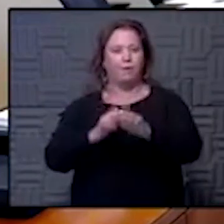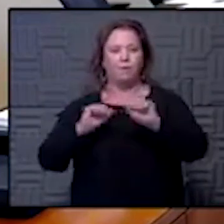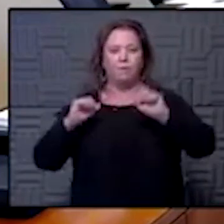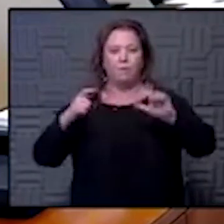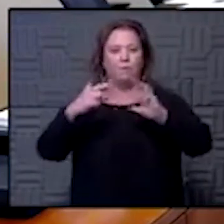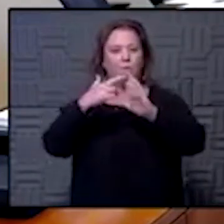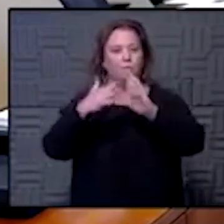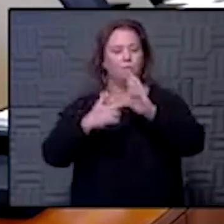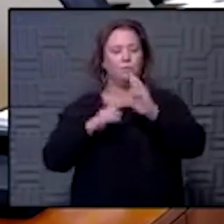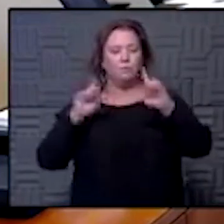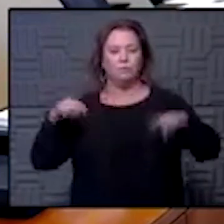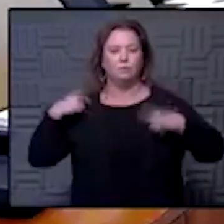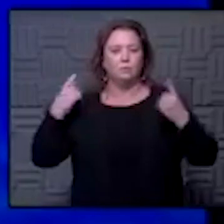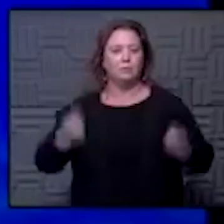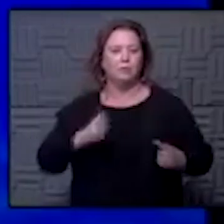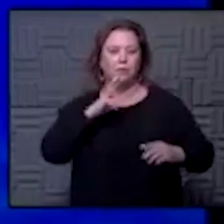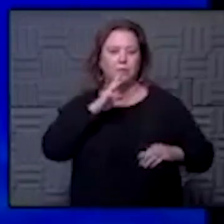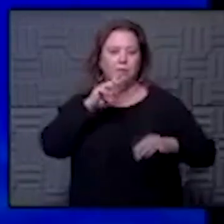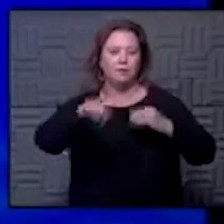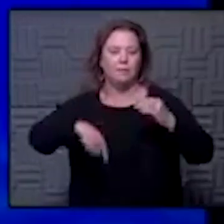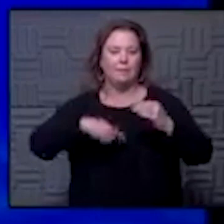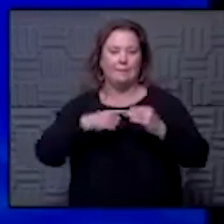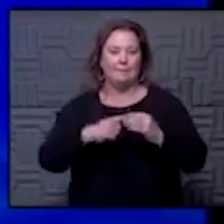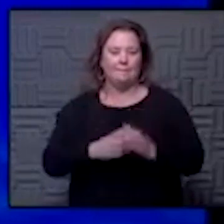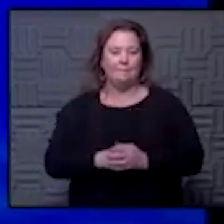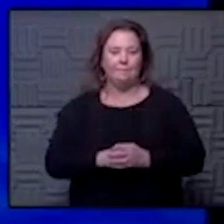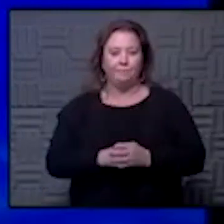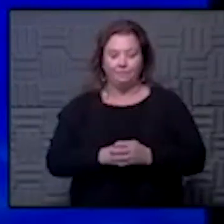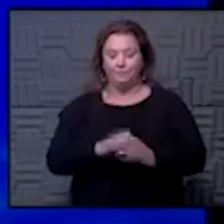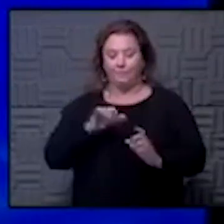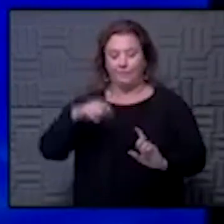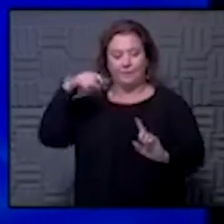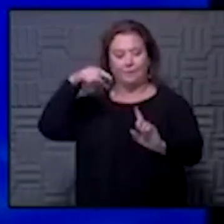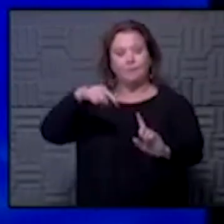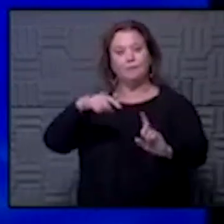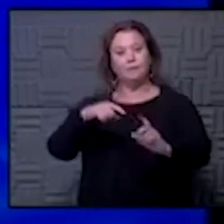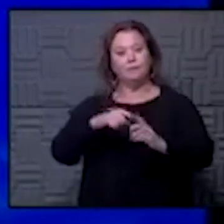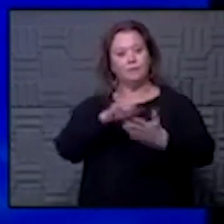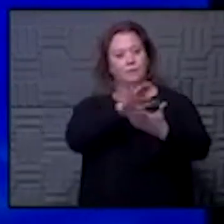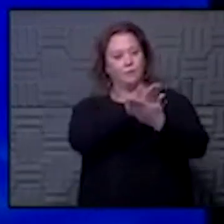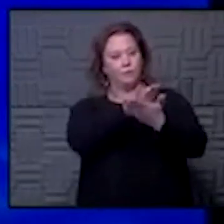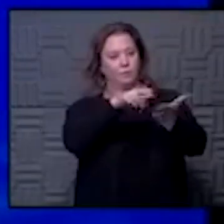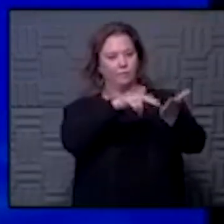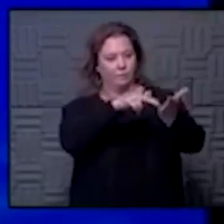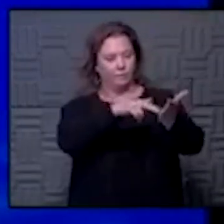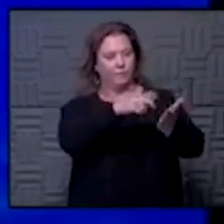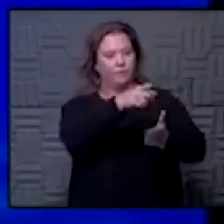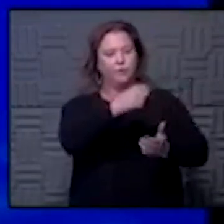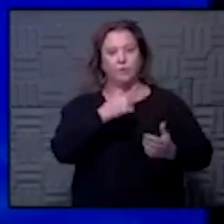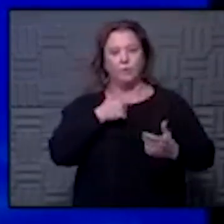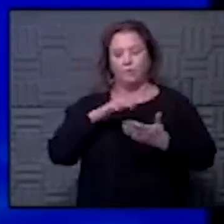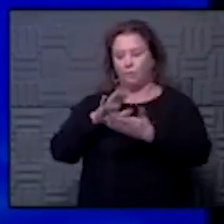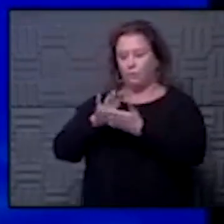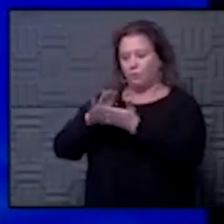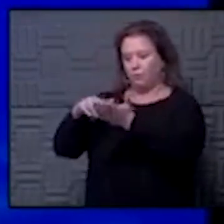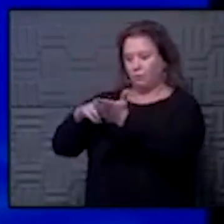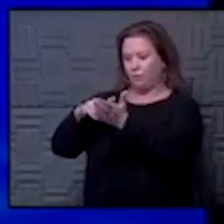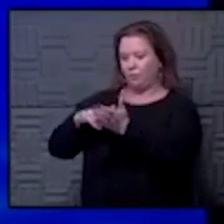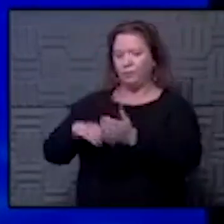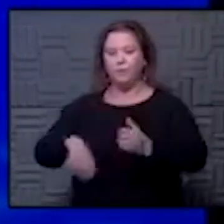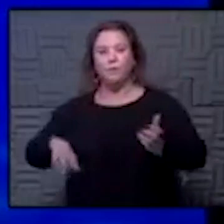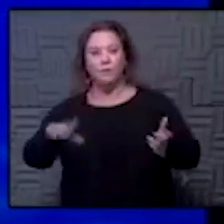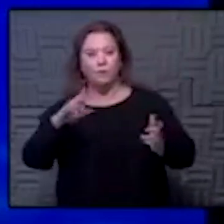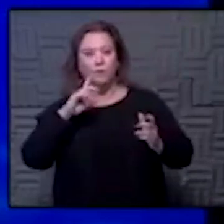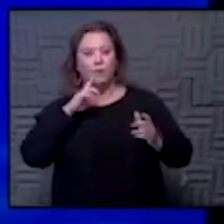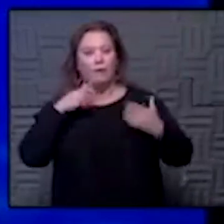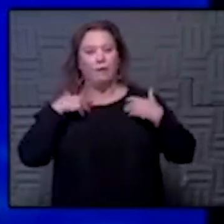about. Yeah, it's really all about that. And then you guys, I think, have a school of nursing. We have a school of nursing. We have a school of health professions, and we